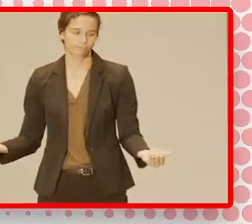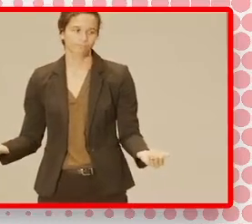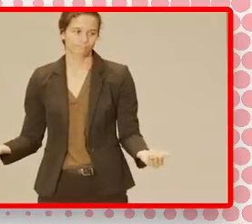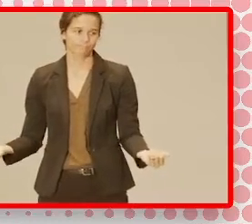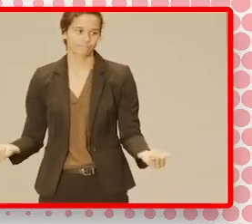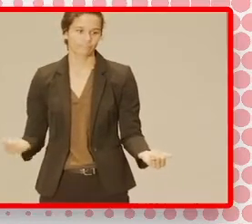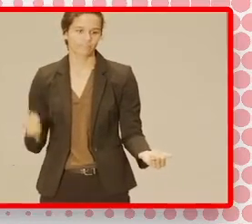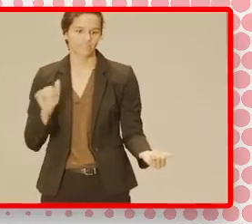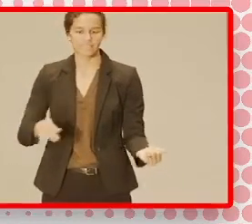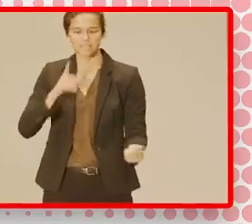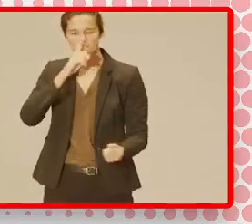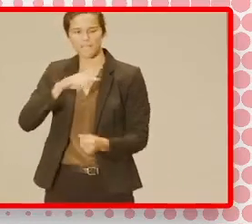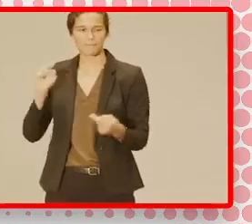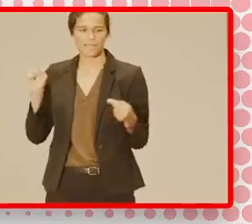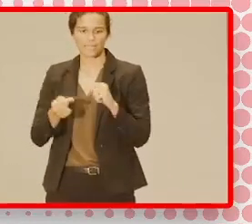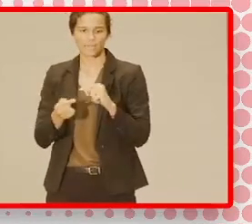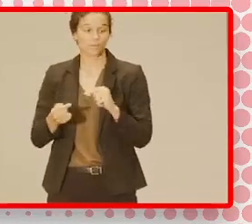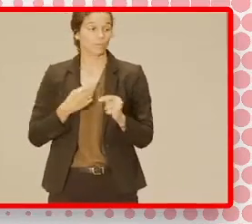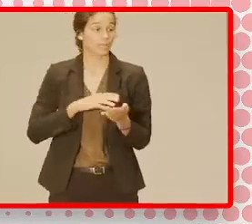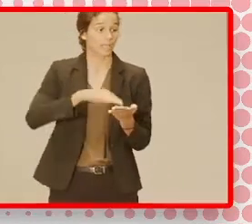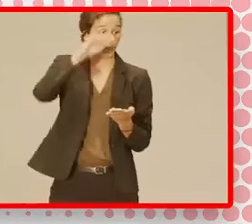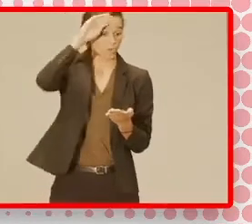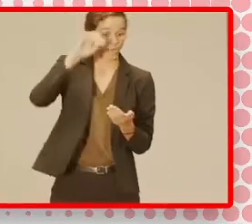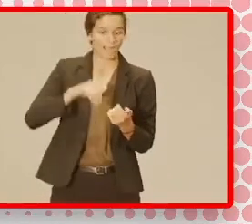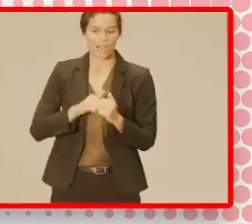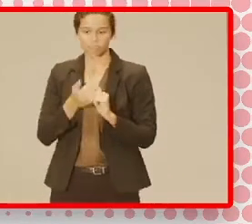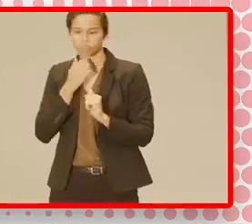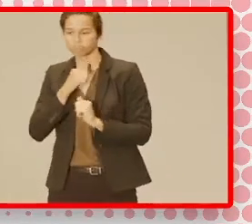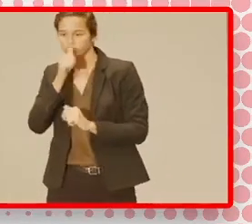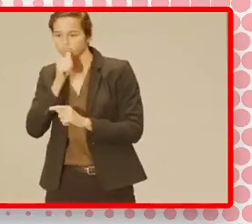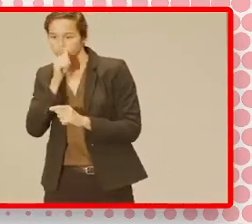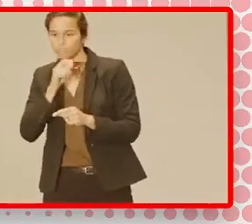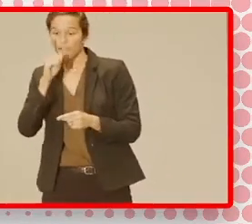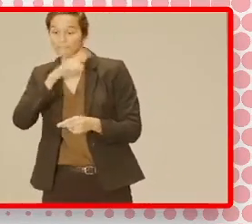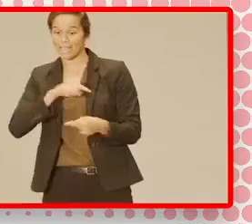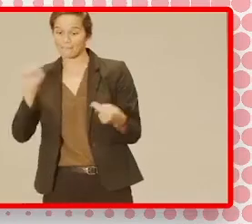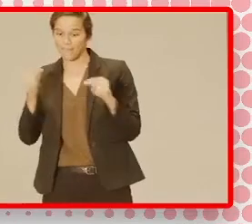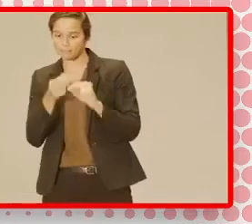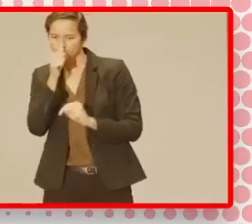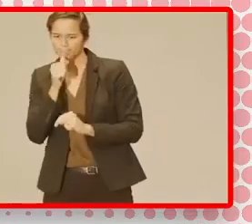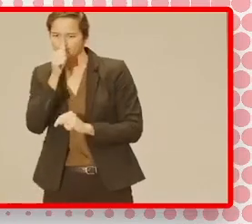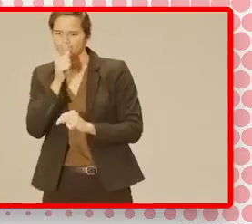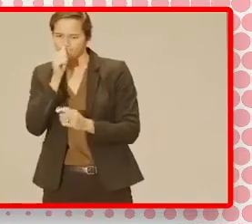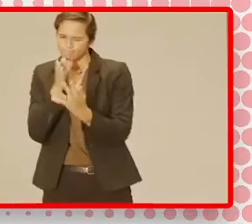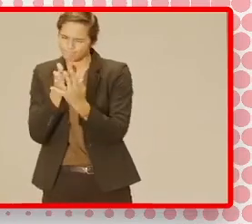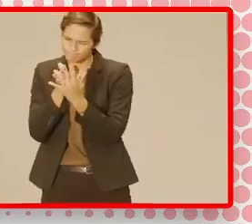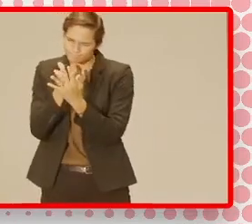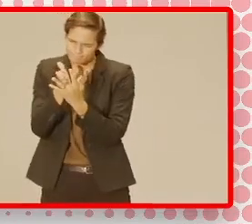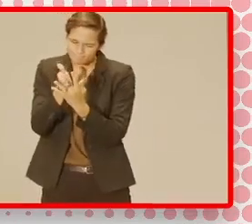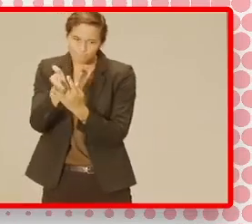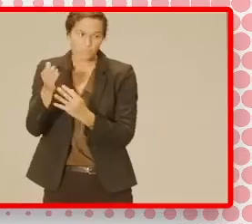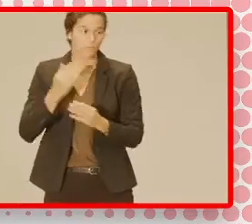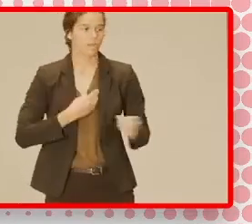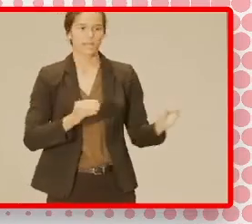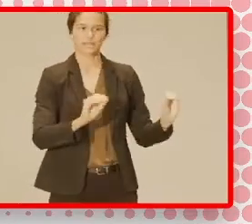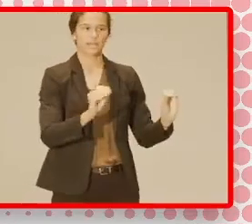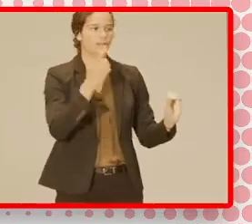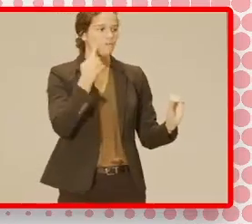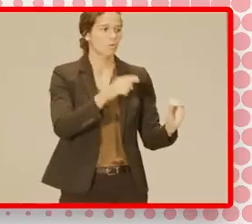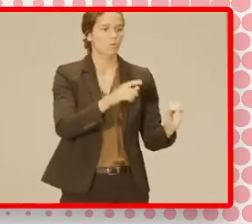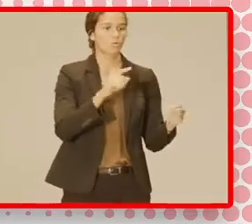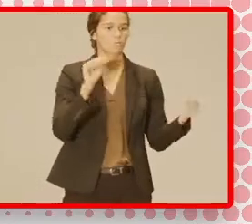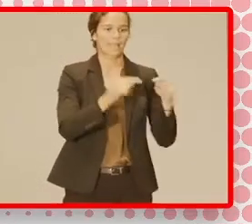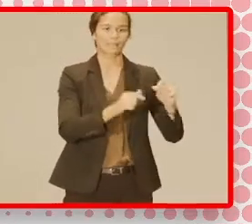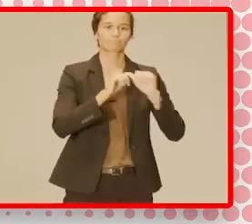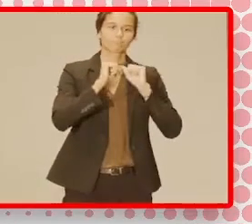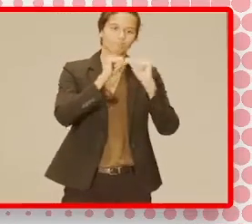to build his tolerance for fake pain, but we also made sure that we did nothing to create residual pain,